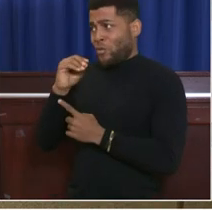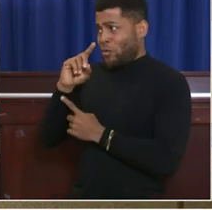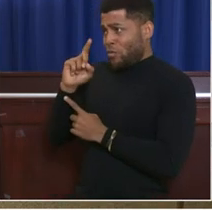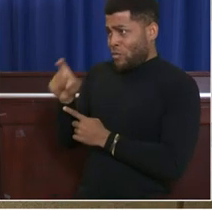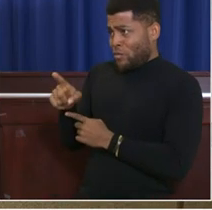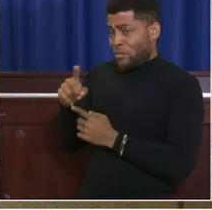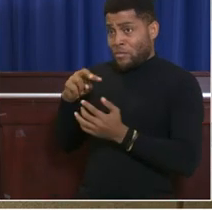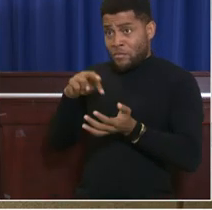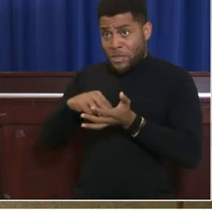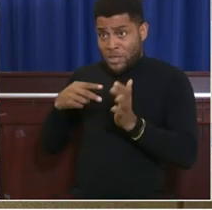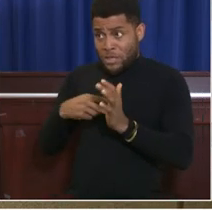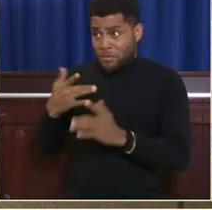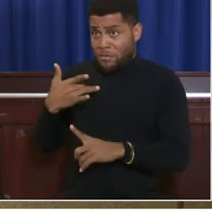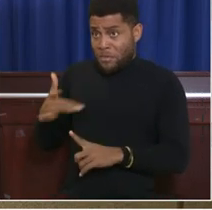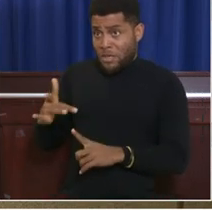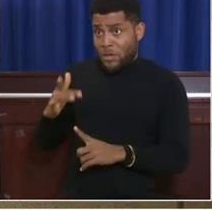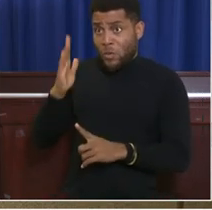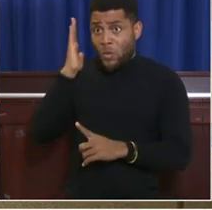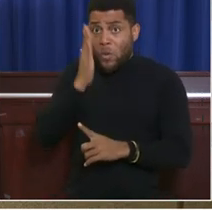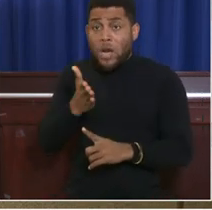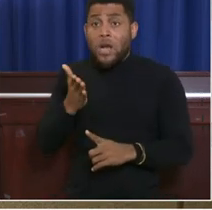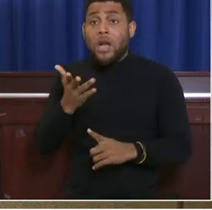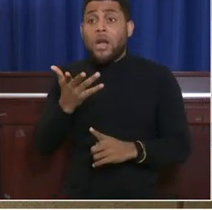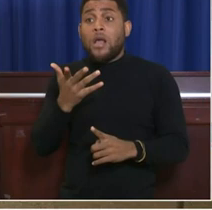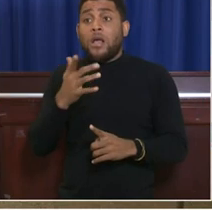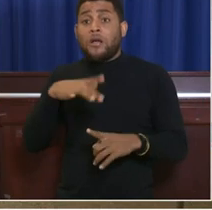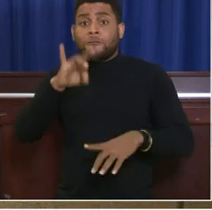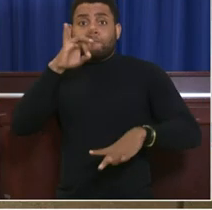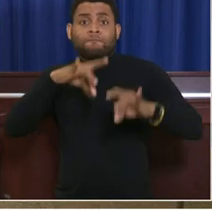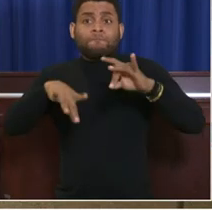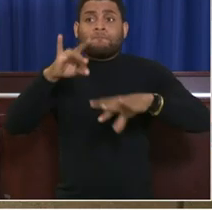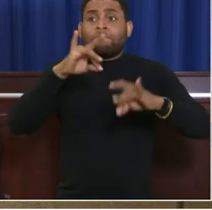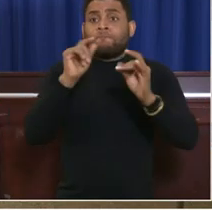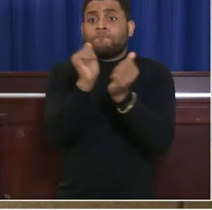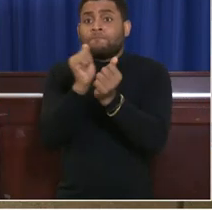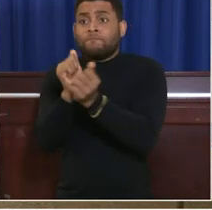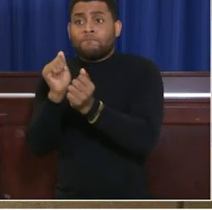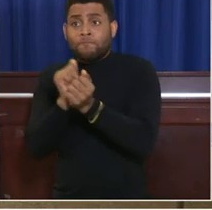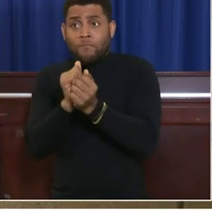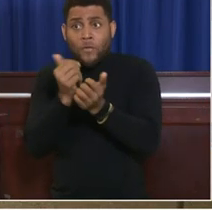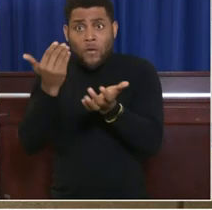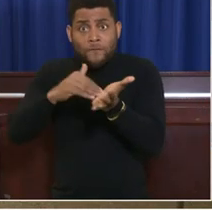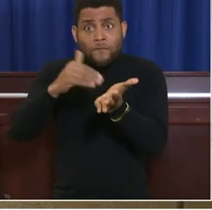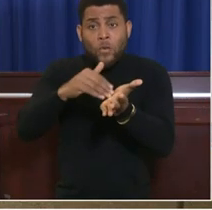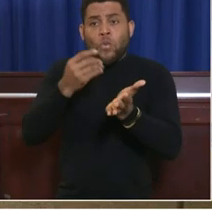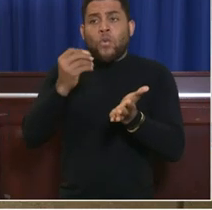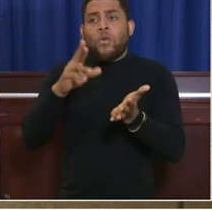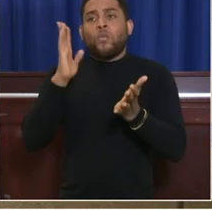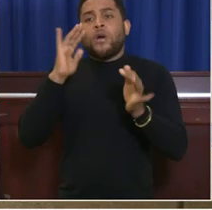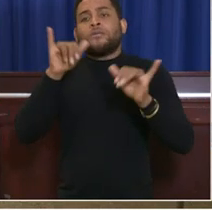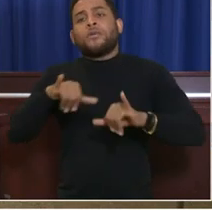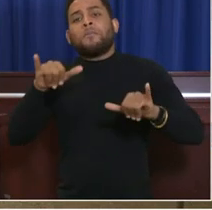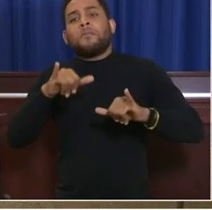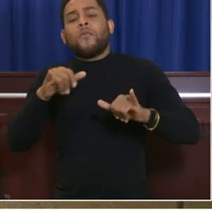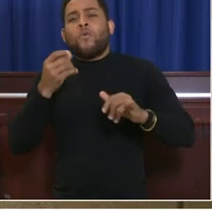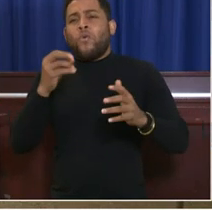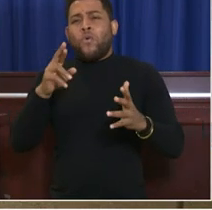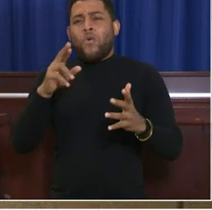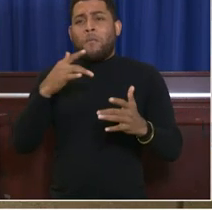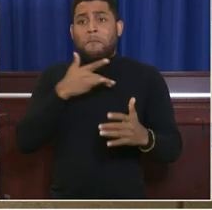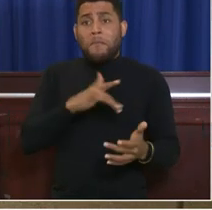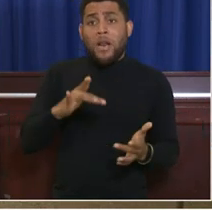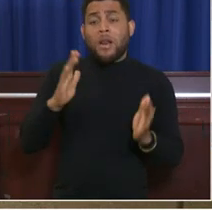wayside? I won't say routinely, but it happens. You know, people are arrested as a result of warrants that we